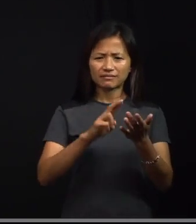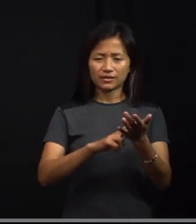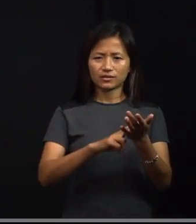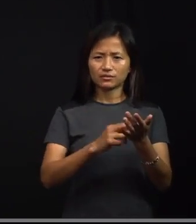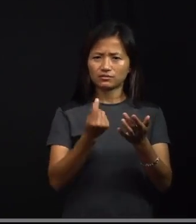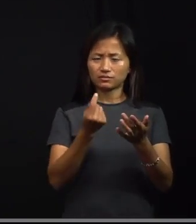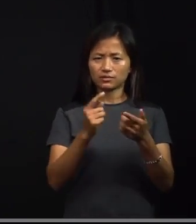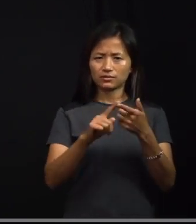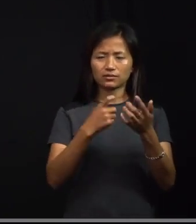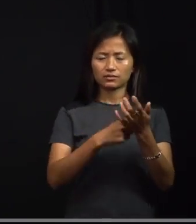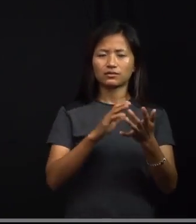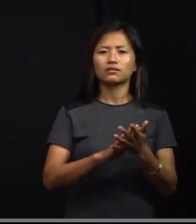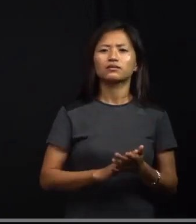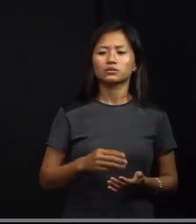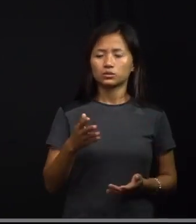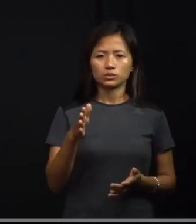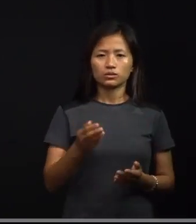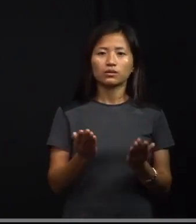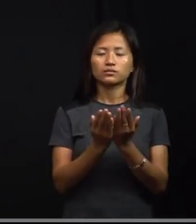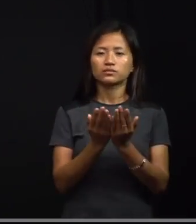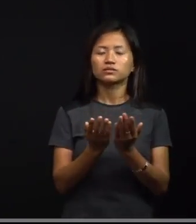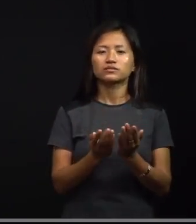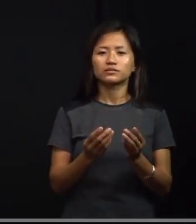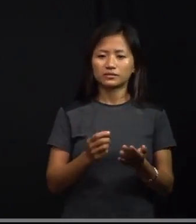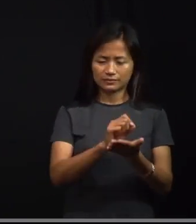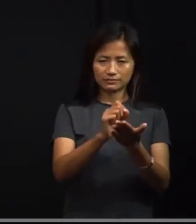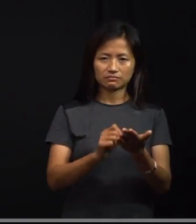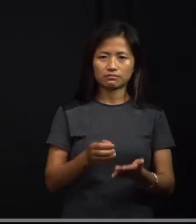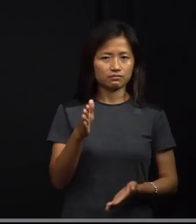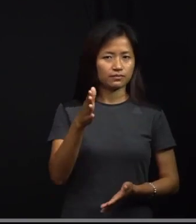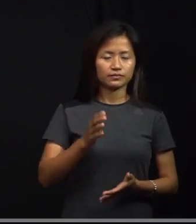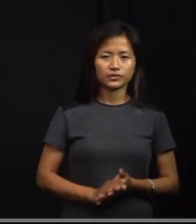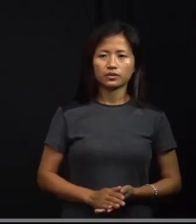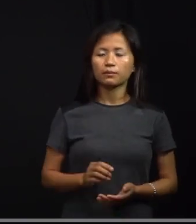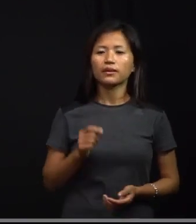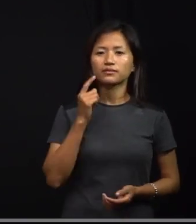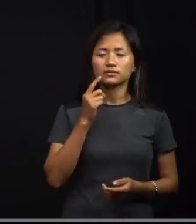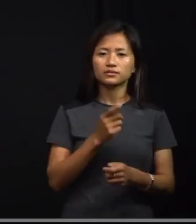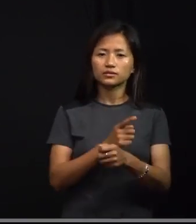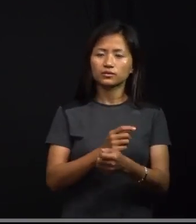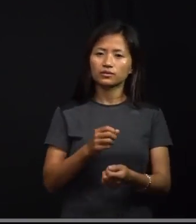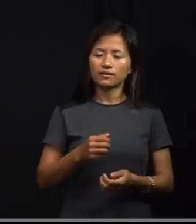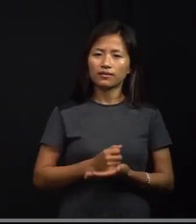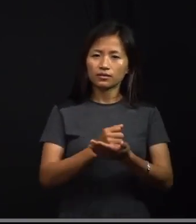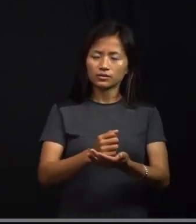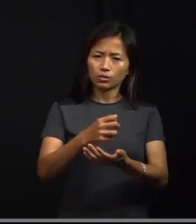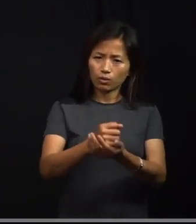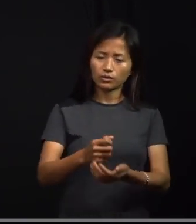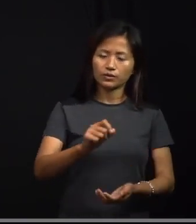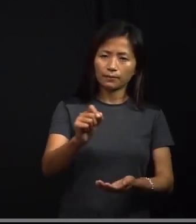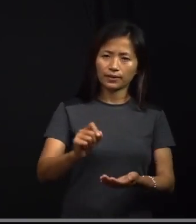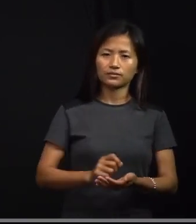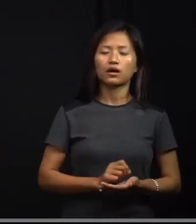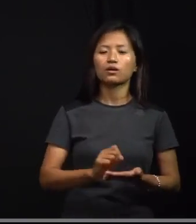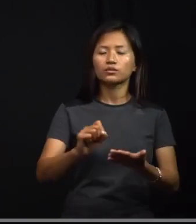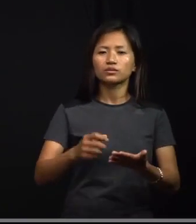class, then you don't know how to read or write, right? But the teachers, they will hold the pen and then they'll let you write, and then that is